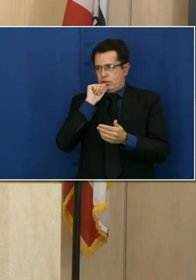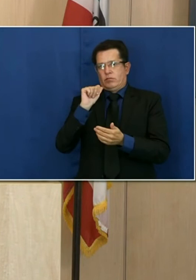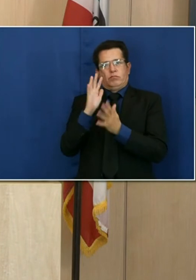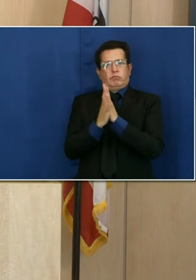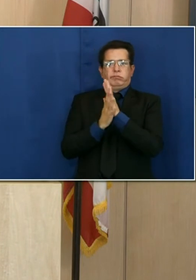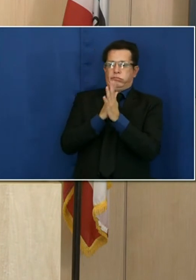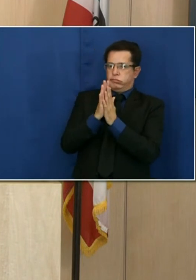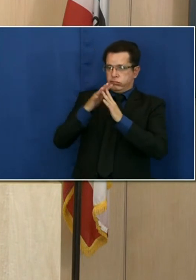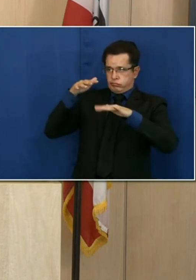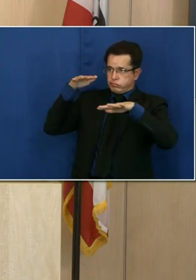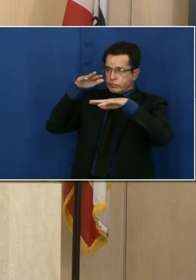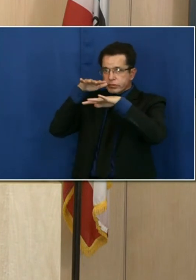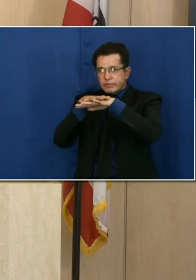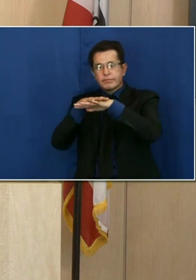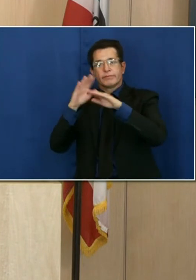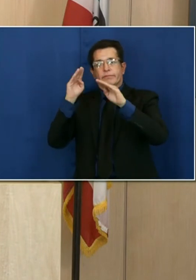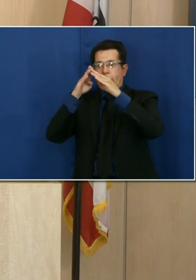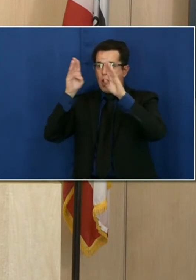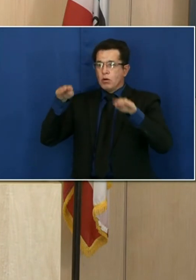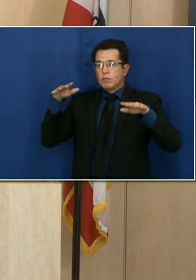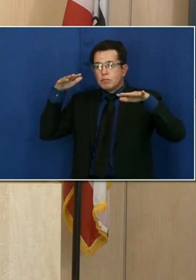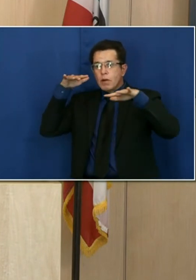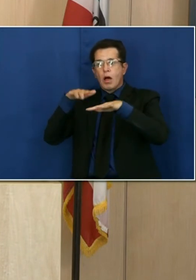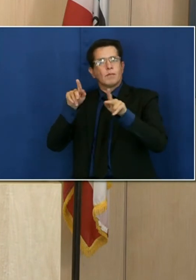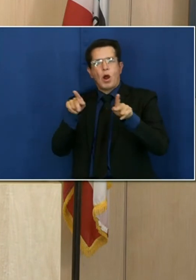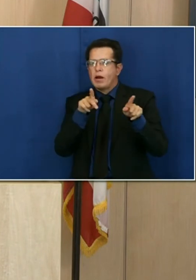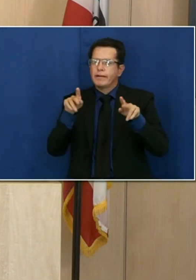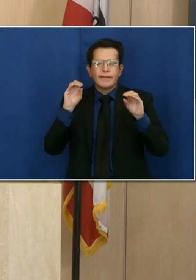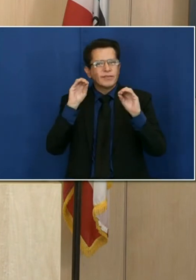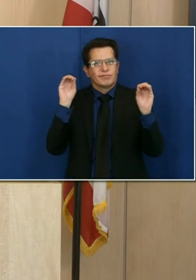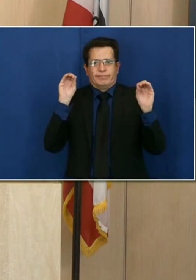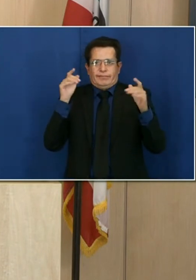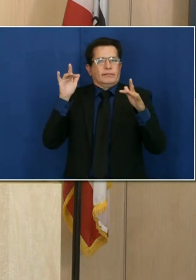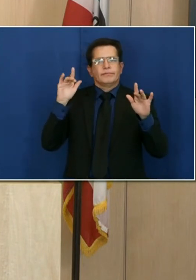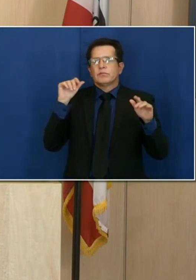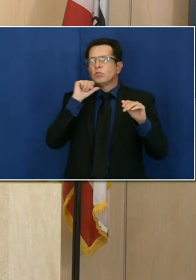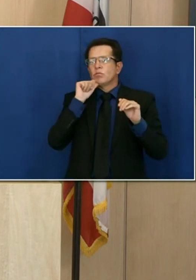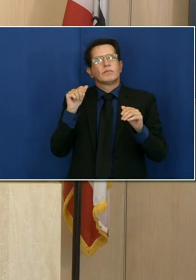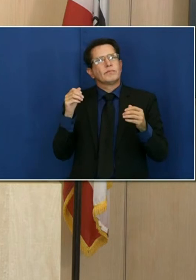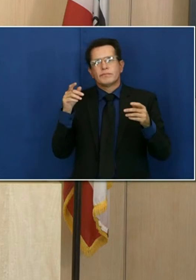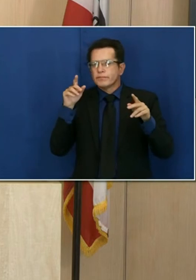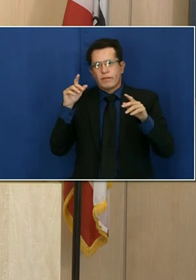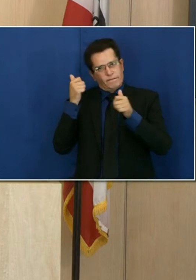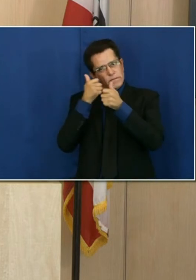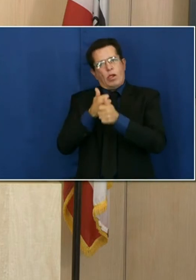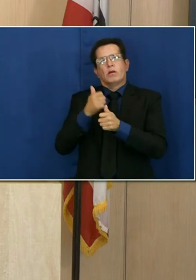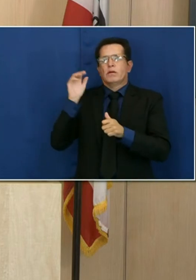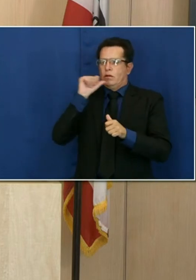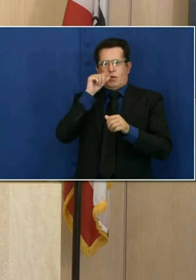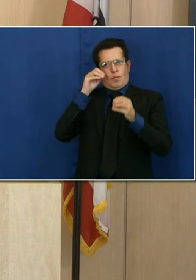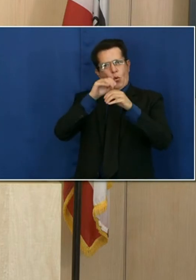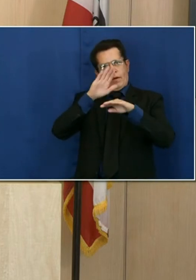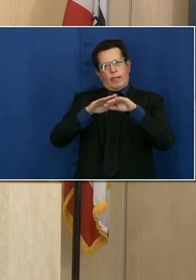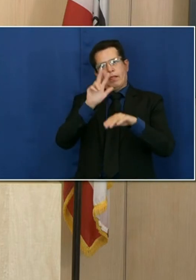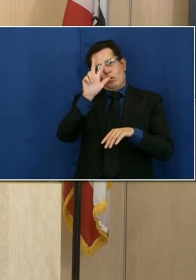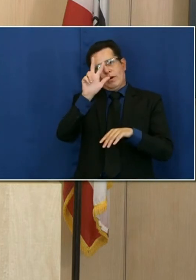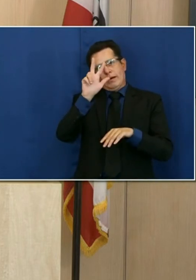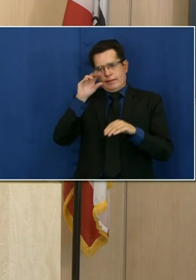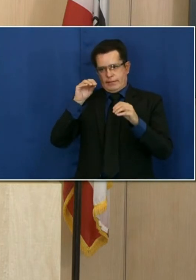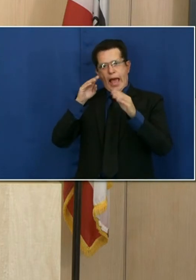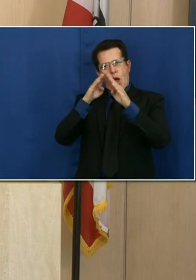your engagements or gatherings over the holidays. Follow the guidance from the state, no more than 3